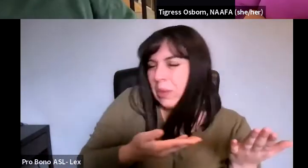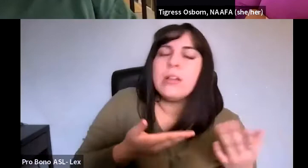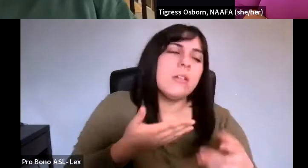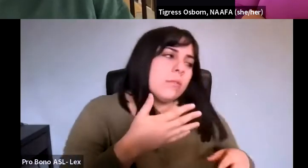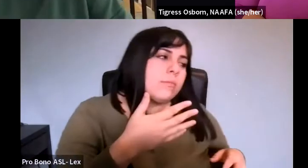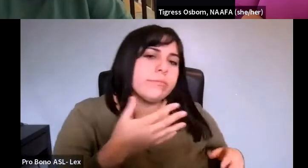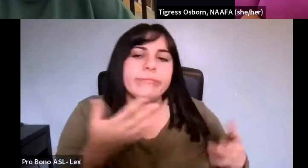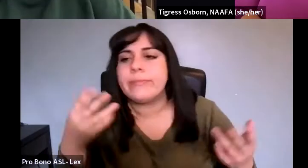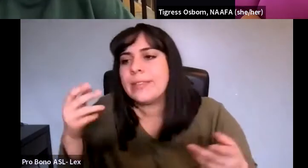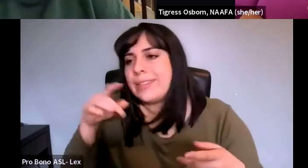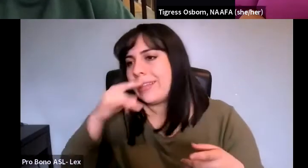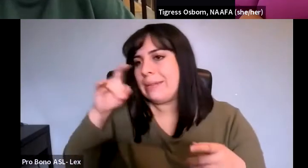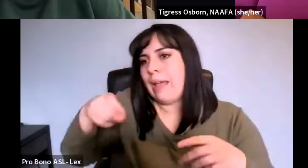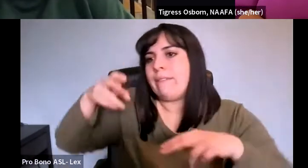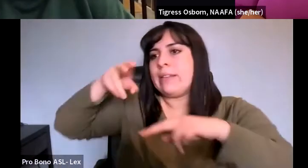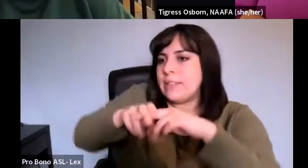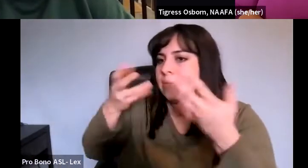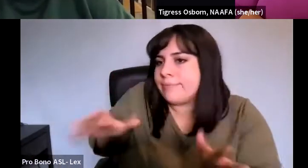was it.